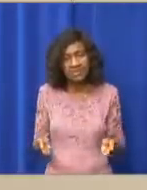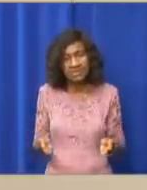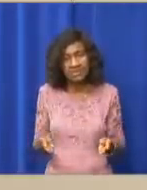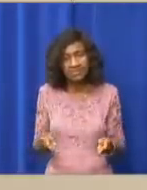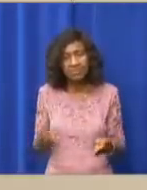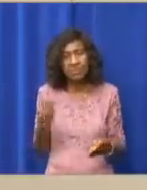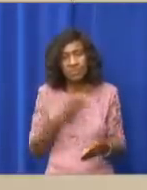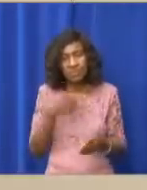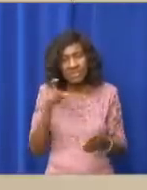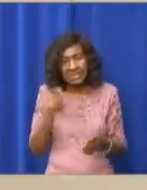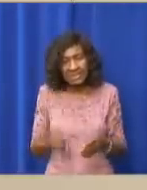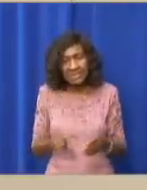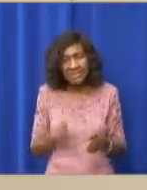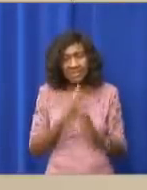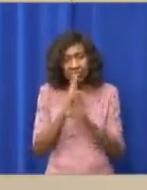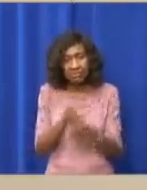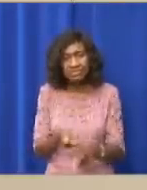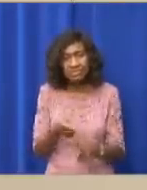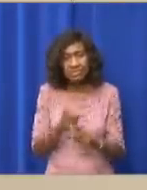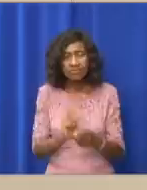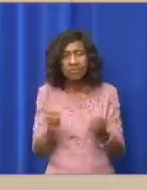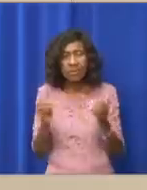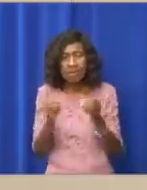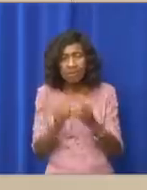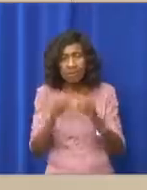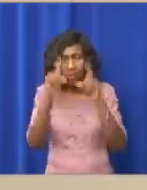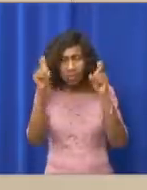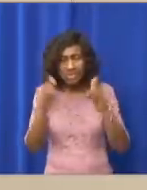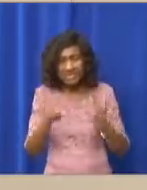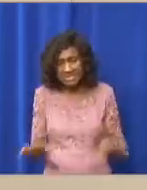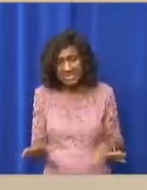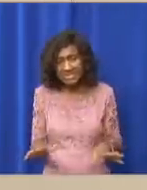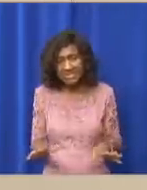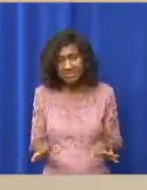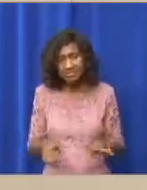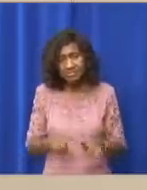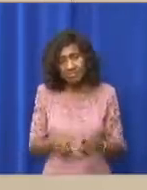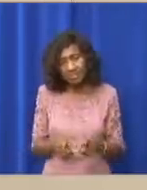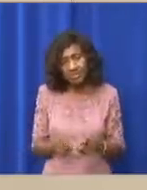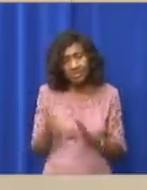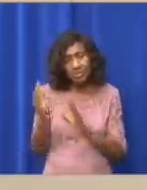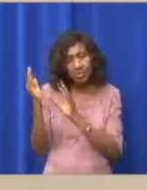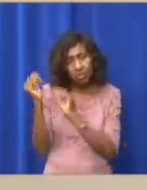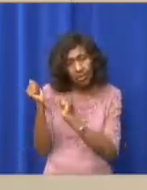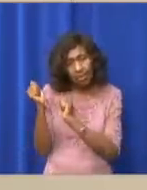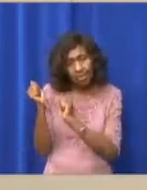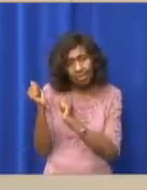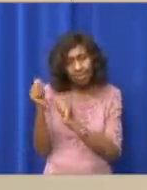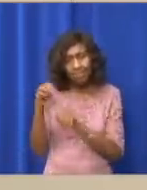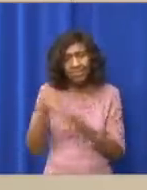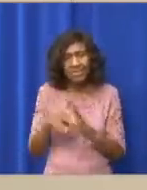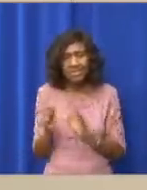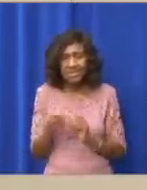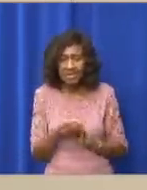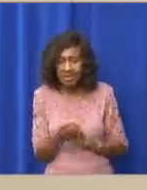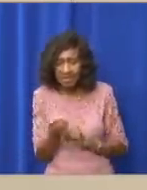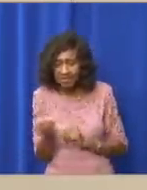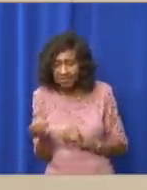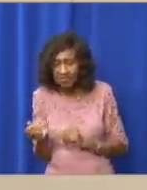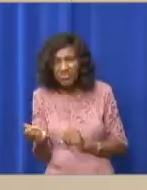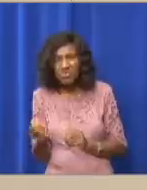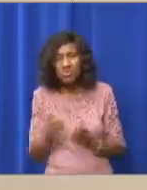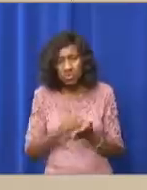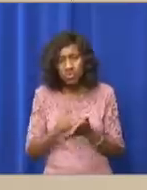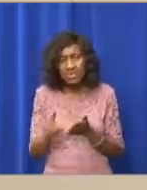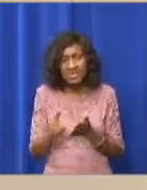of more tests. So, but I would hope that in a few weeks, and I don't mean months either, I mean in a